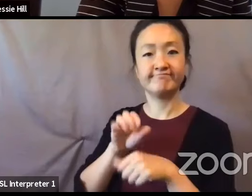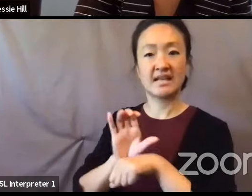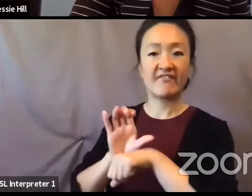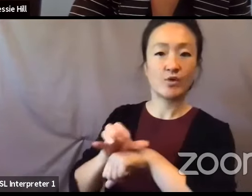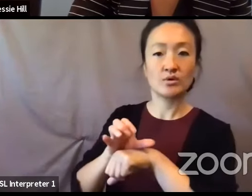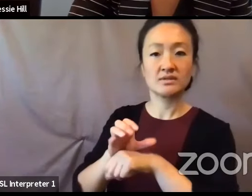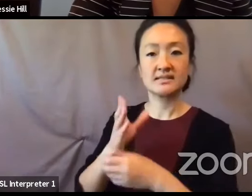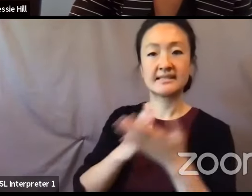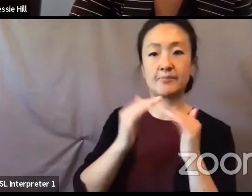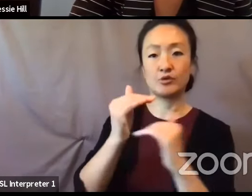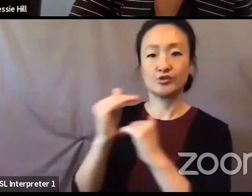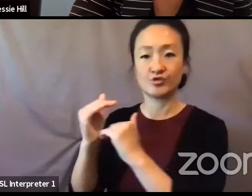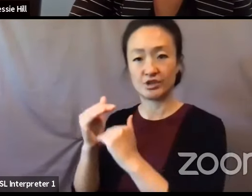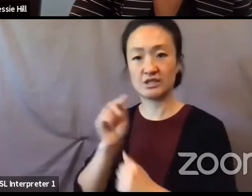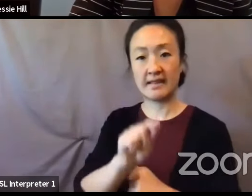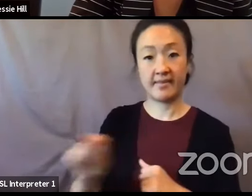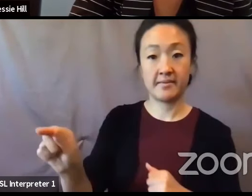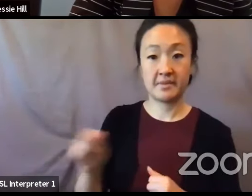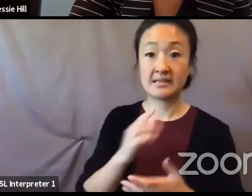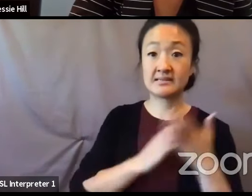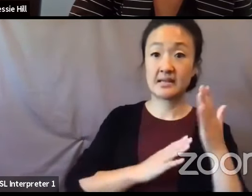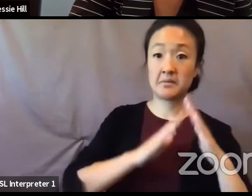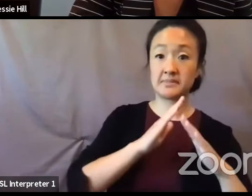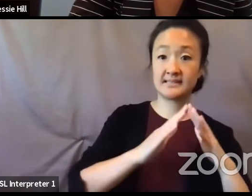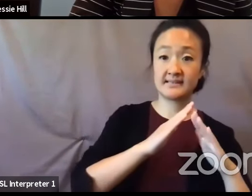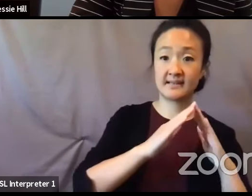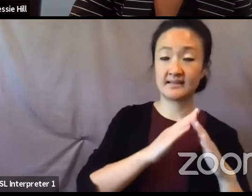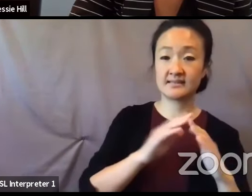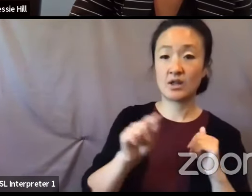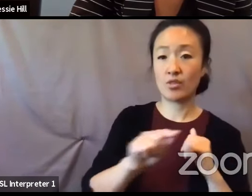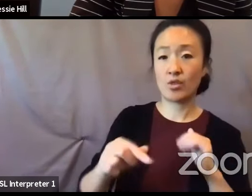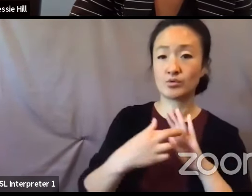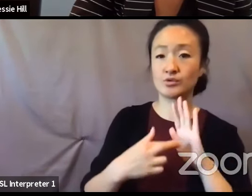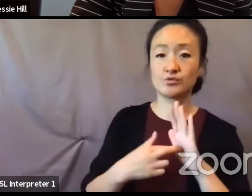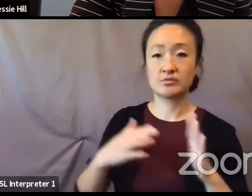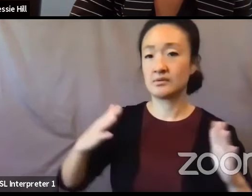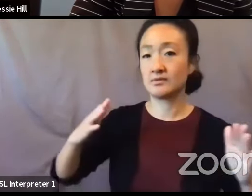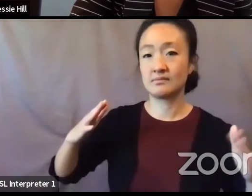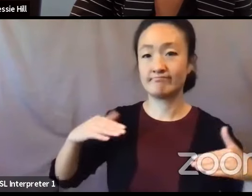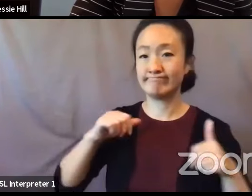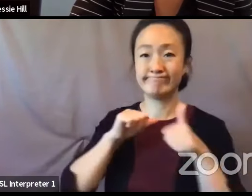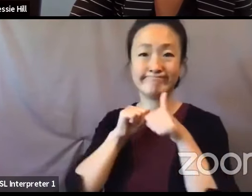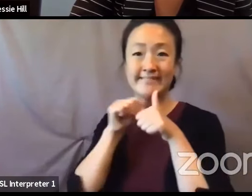in some cities, at least, those rules have not been observed.